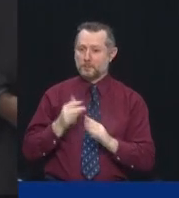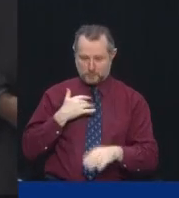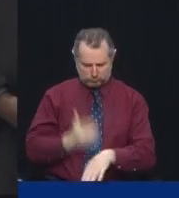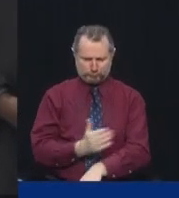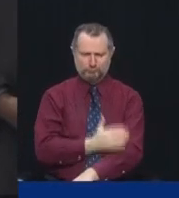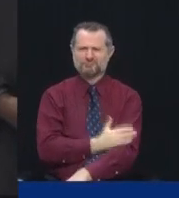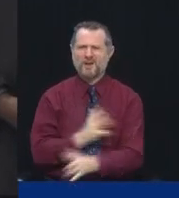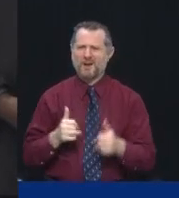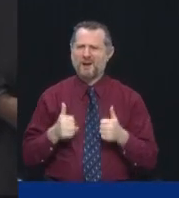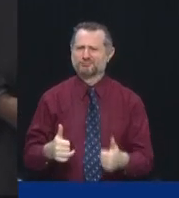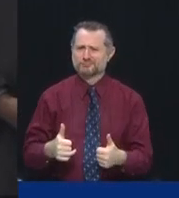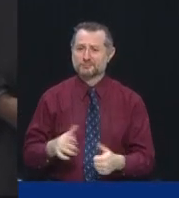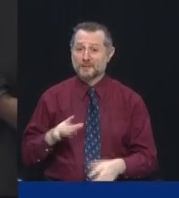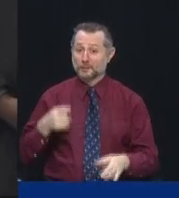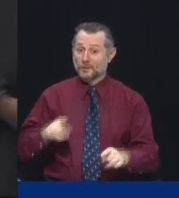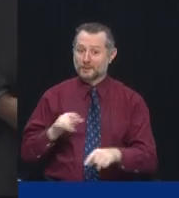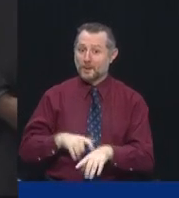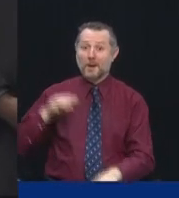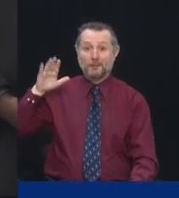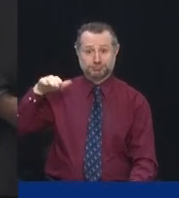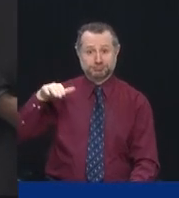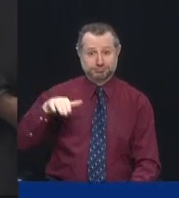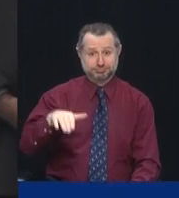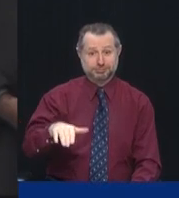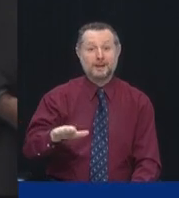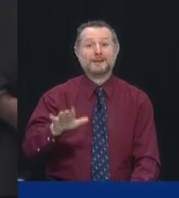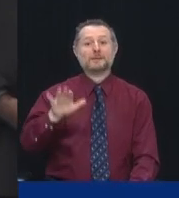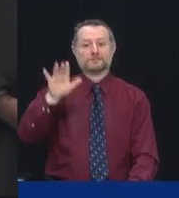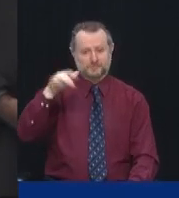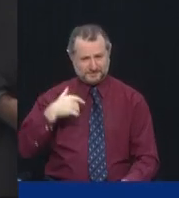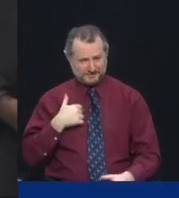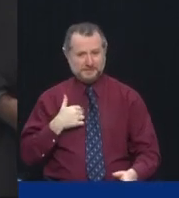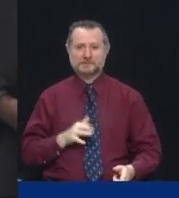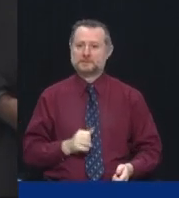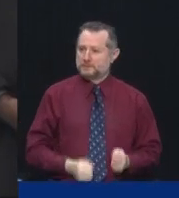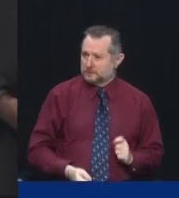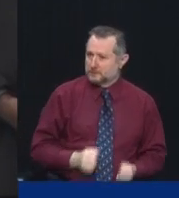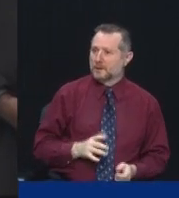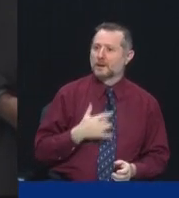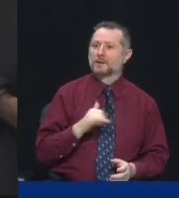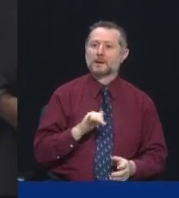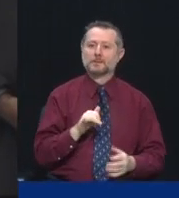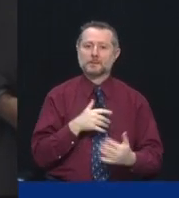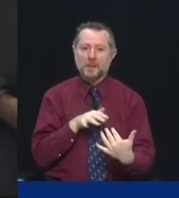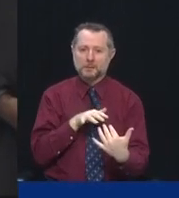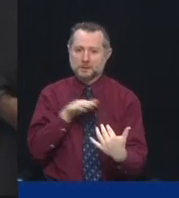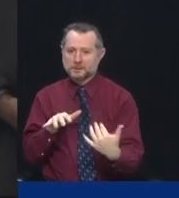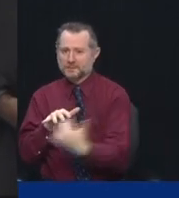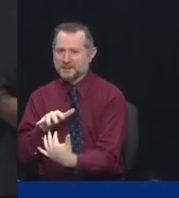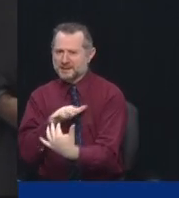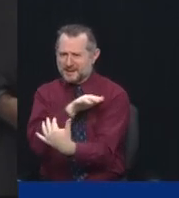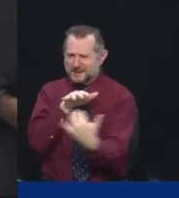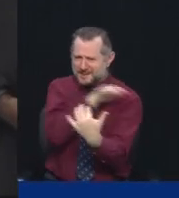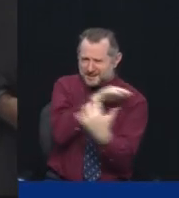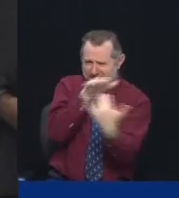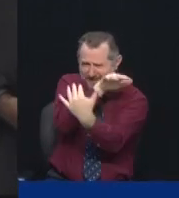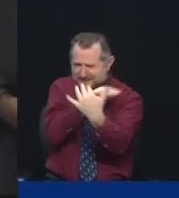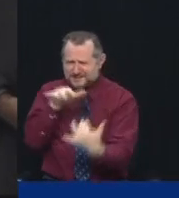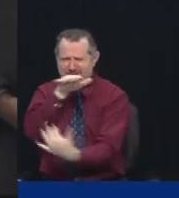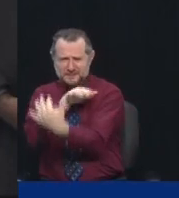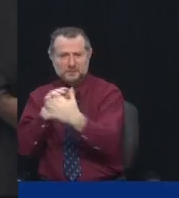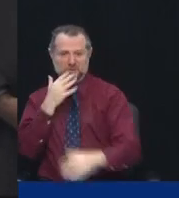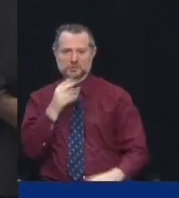move, we move. As the enemy moves, we move. So this is all very good news. Well,